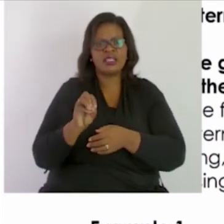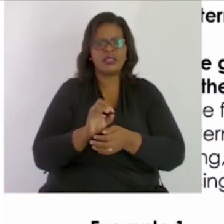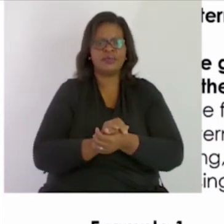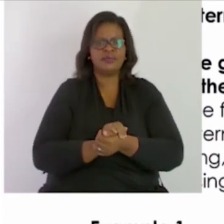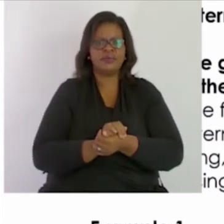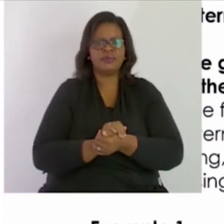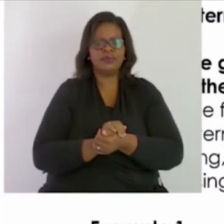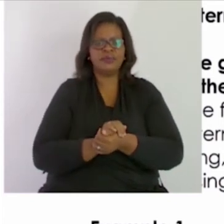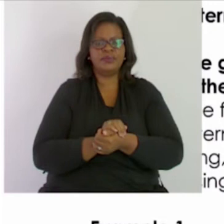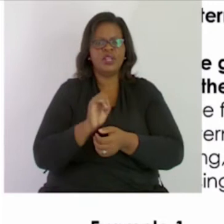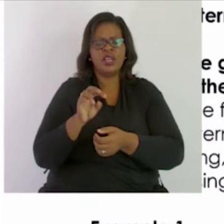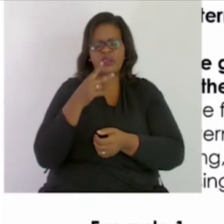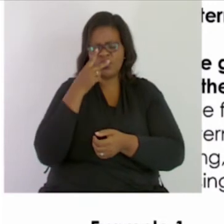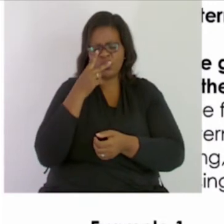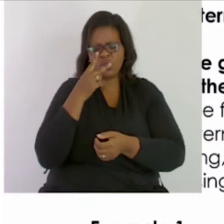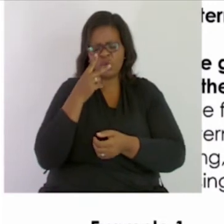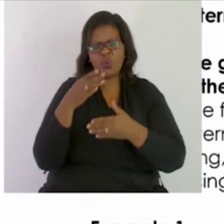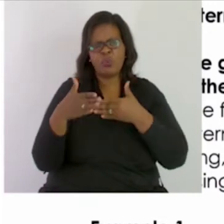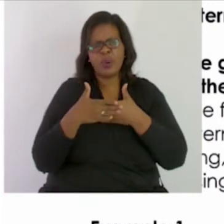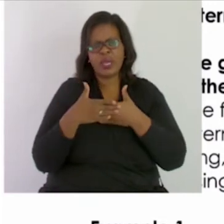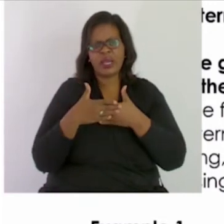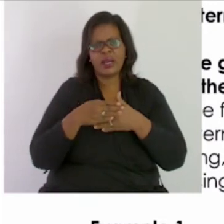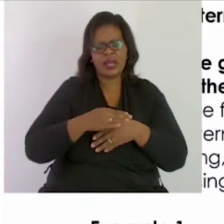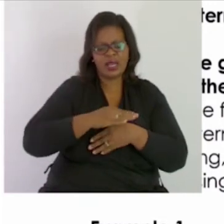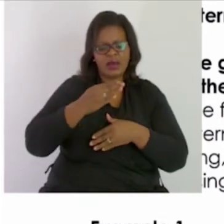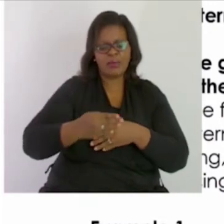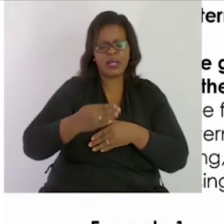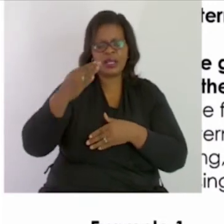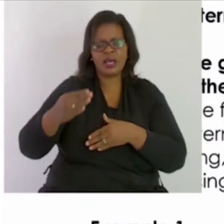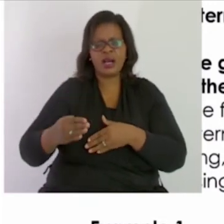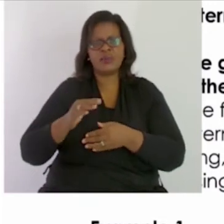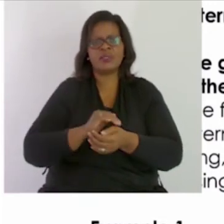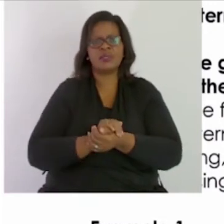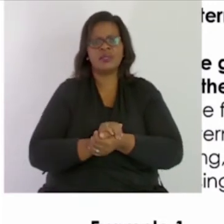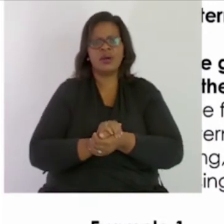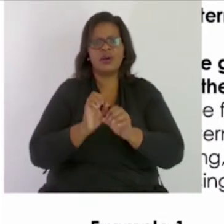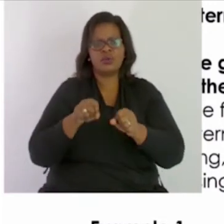But if you go back to our pattern, you are going to see that